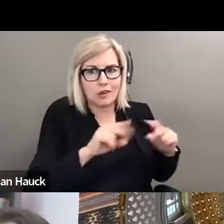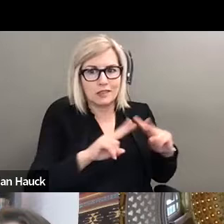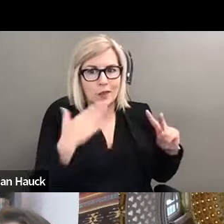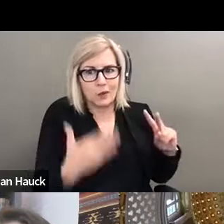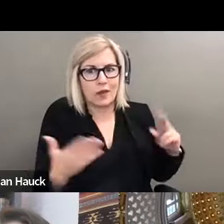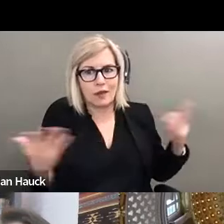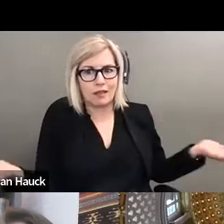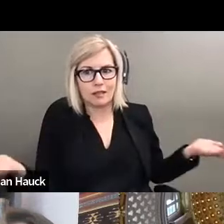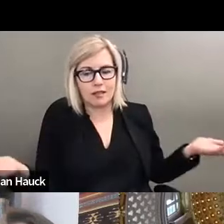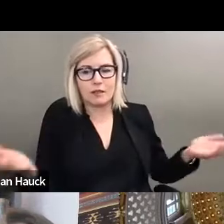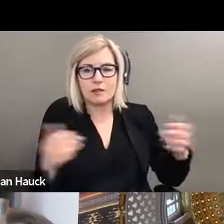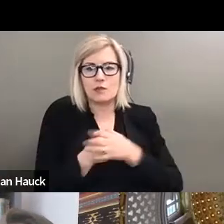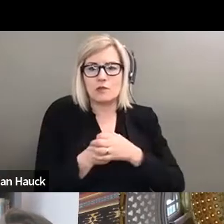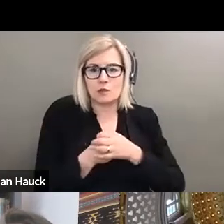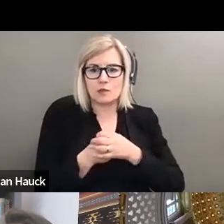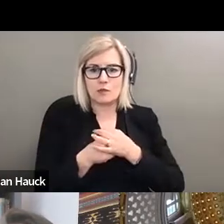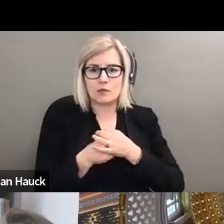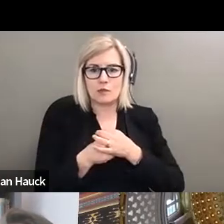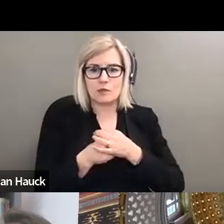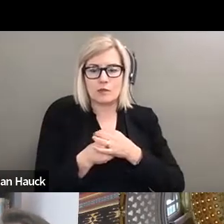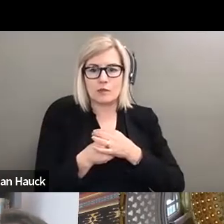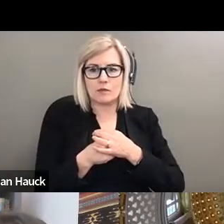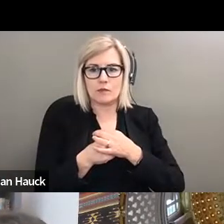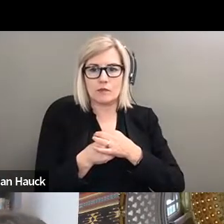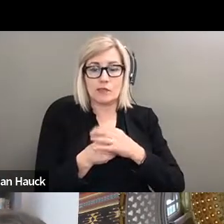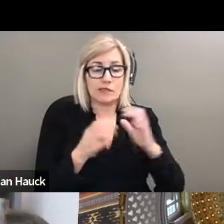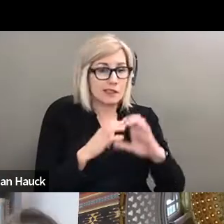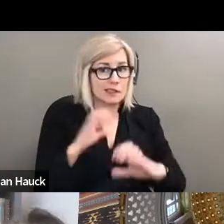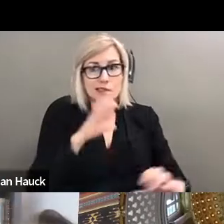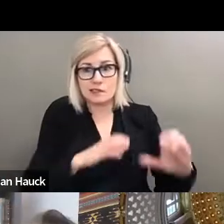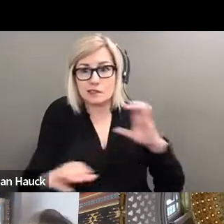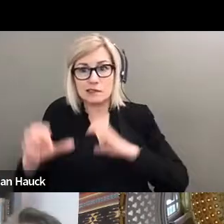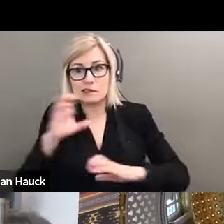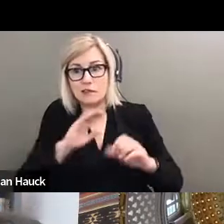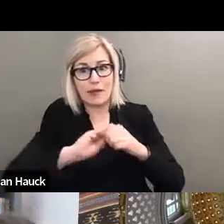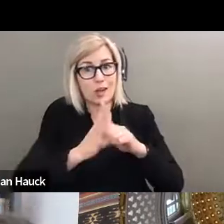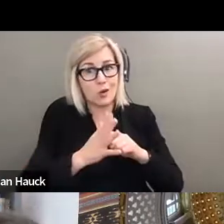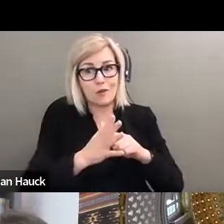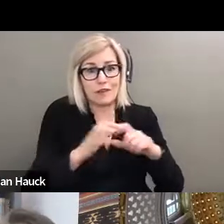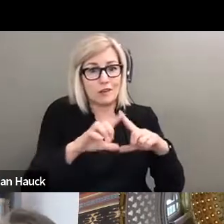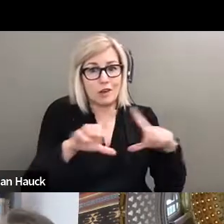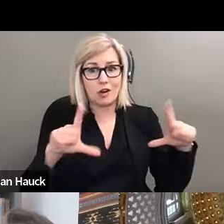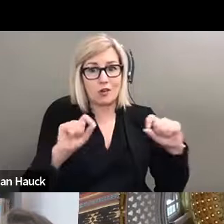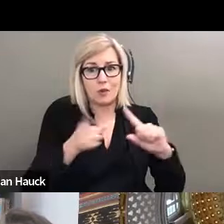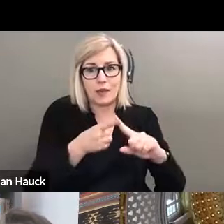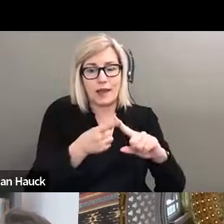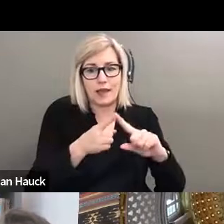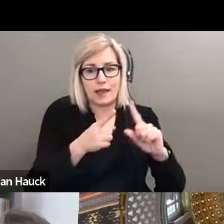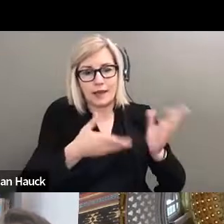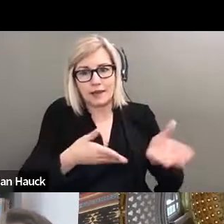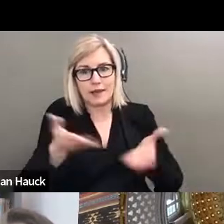And so, I scrounged around the house for my COVID card when I took my kids to get